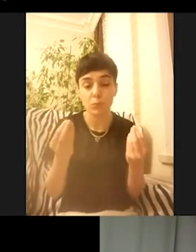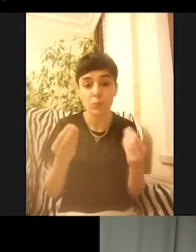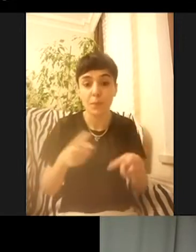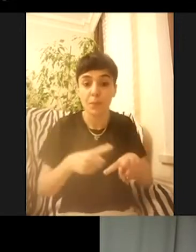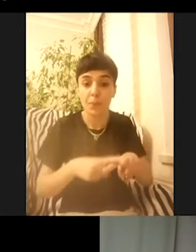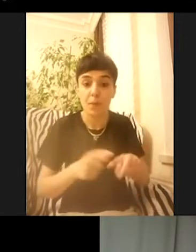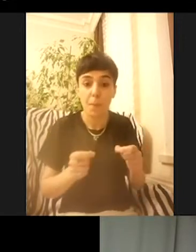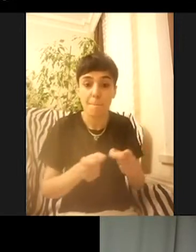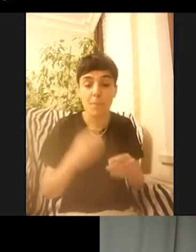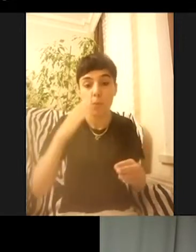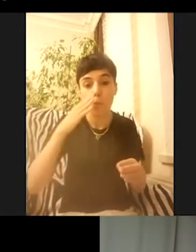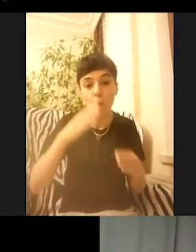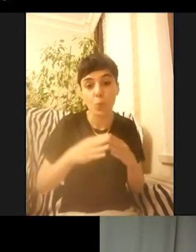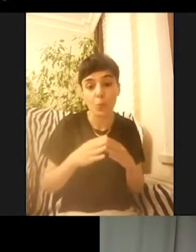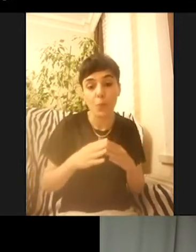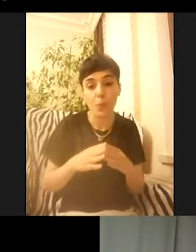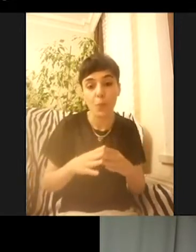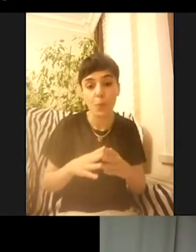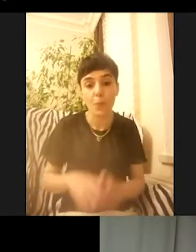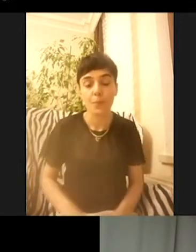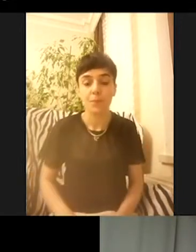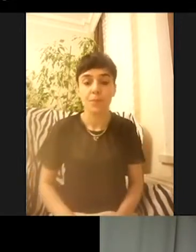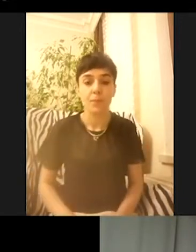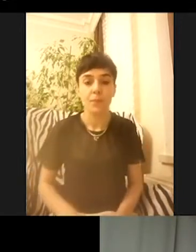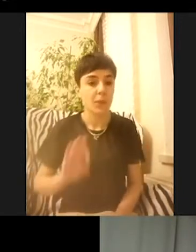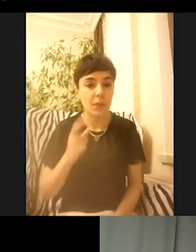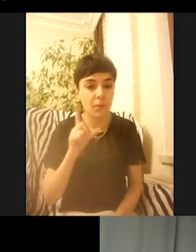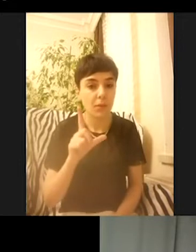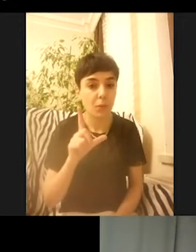with the efforts of activists. And as you know,